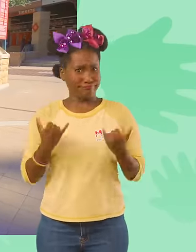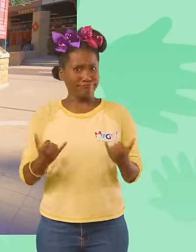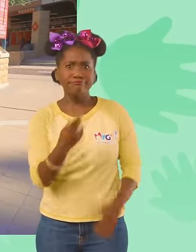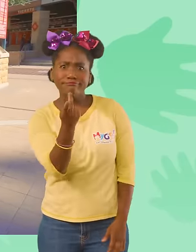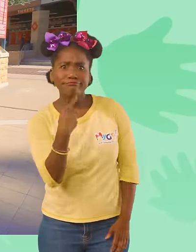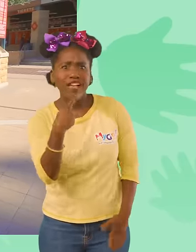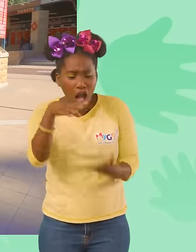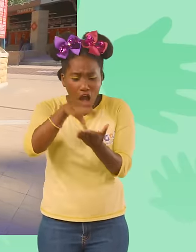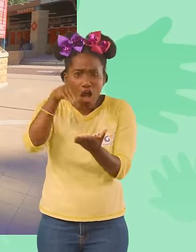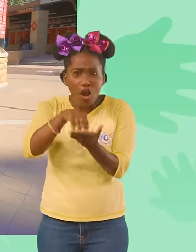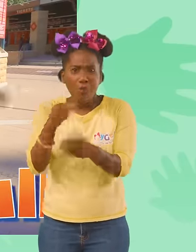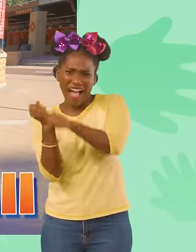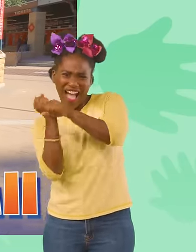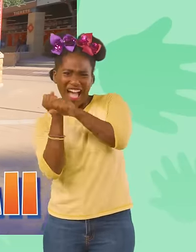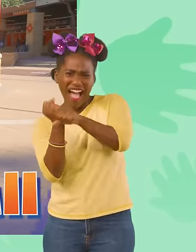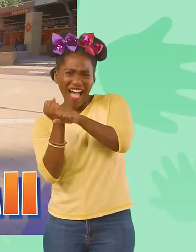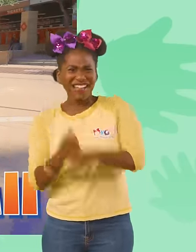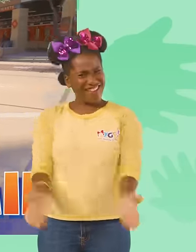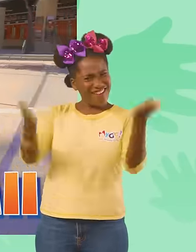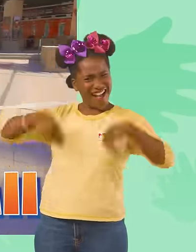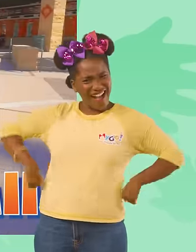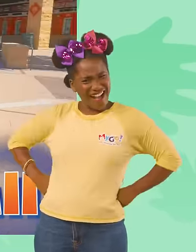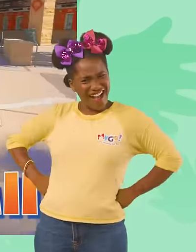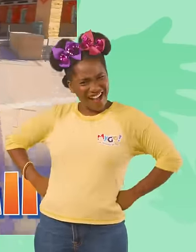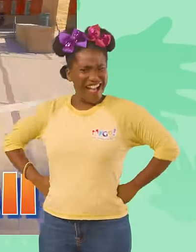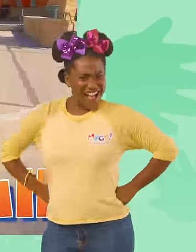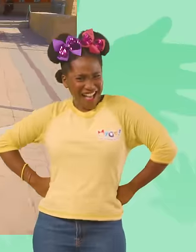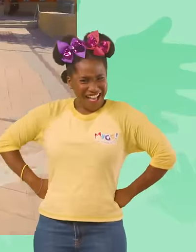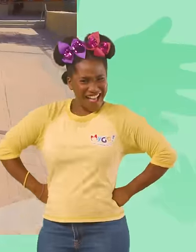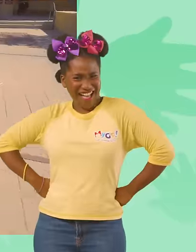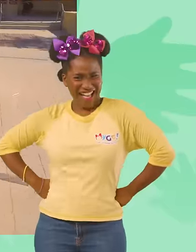are gonna learn about baseball. Come on!